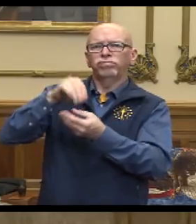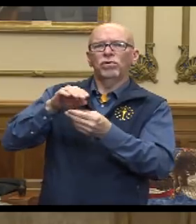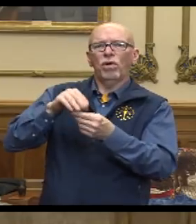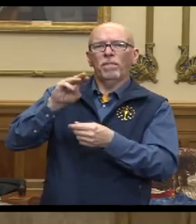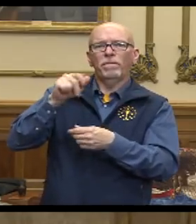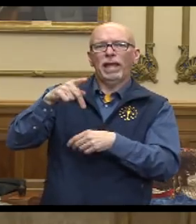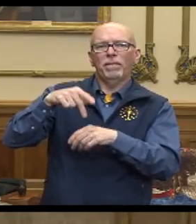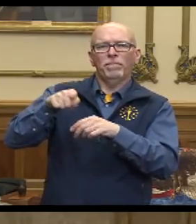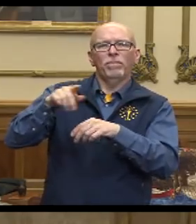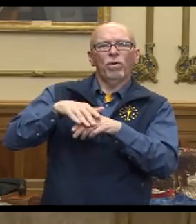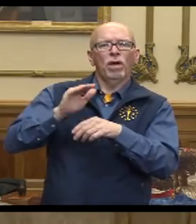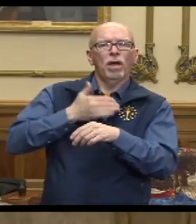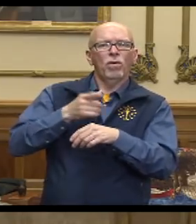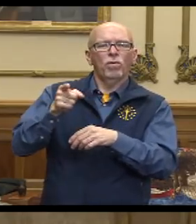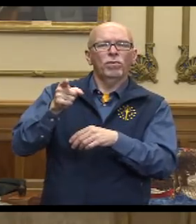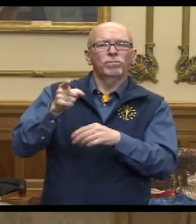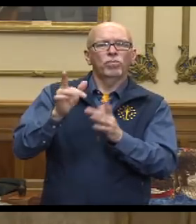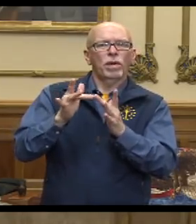on our